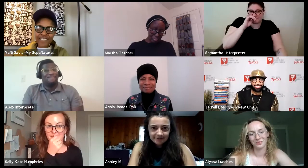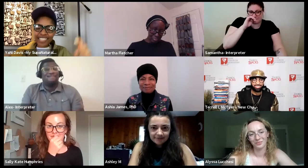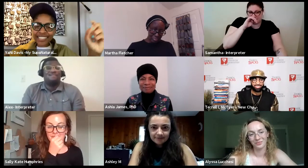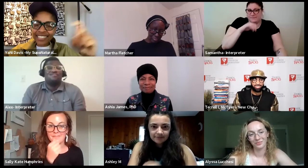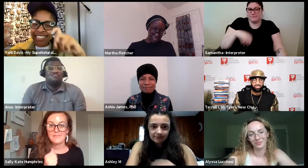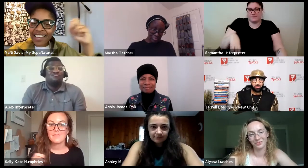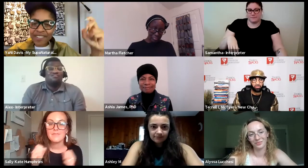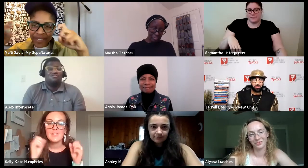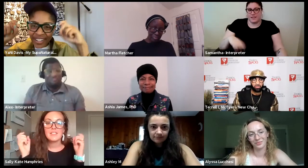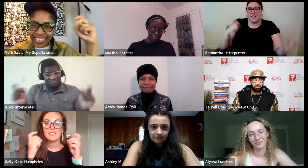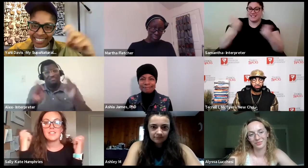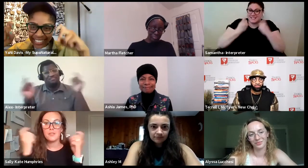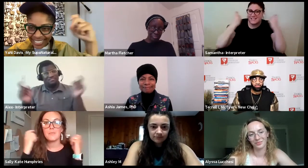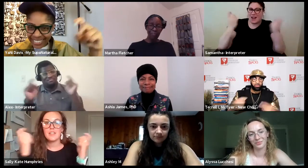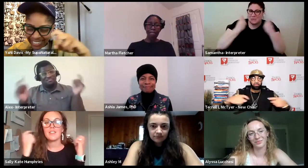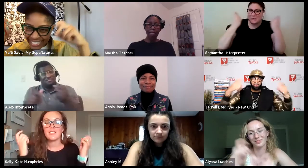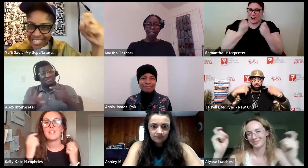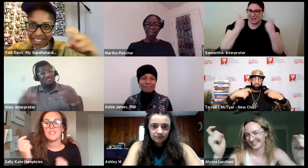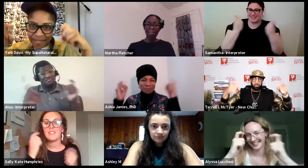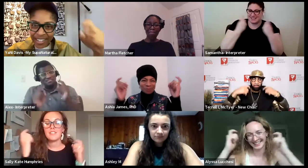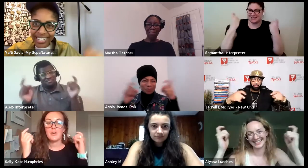y'all, let's celebrate